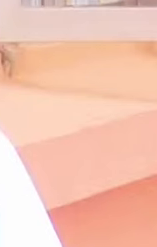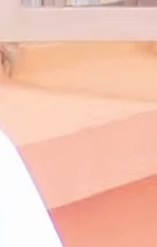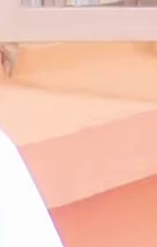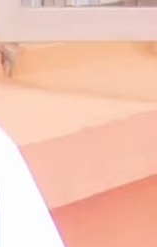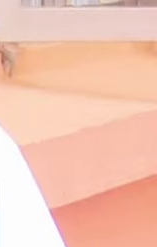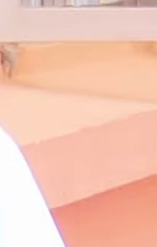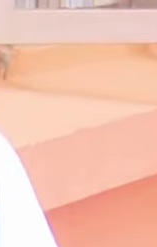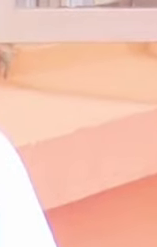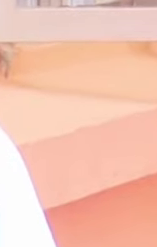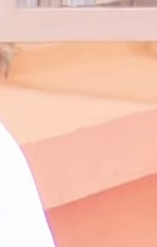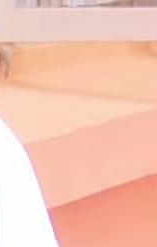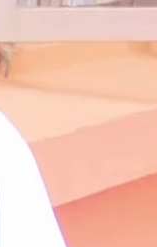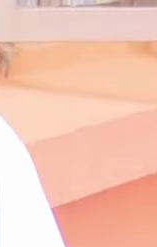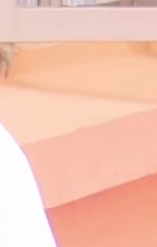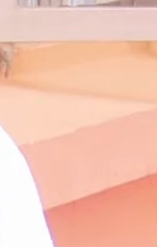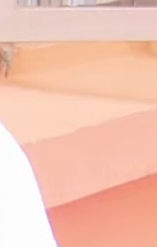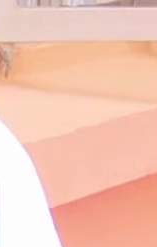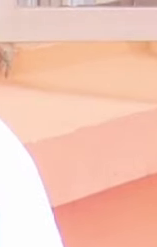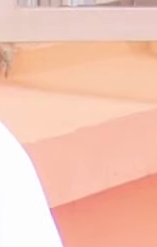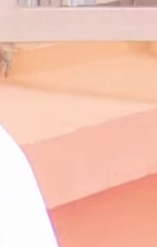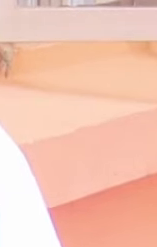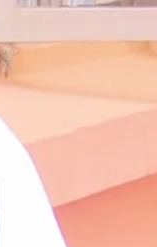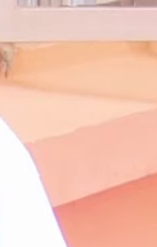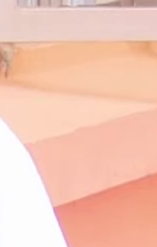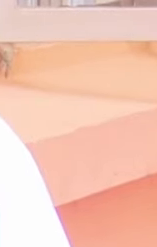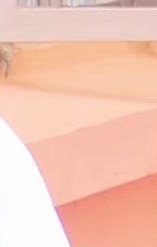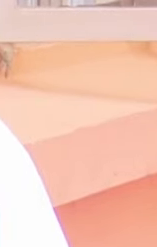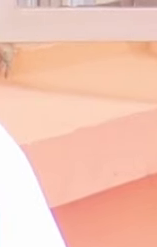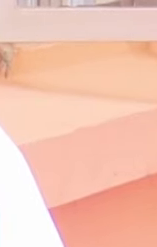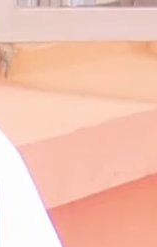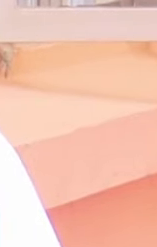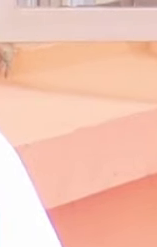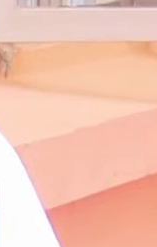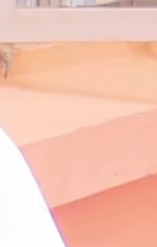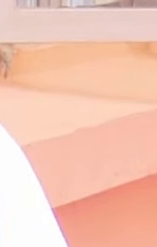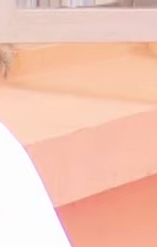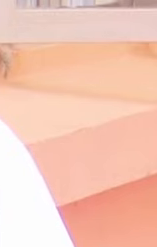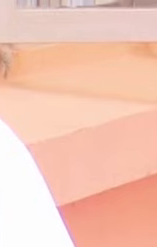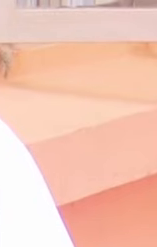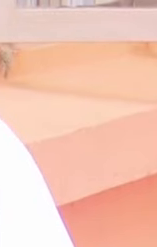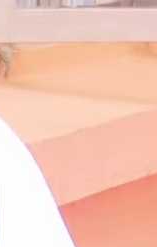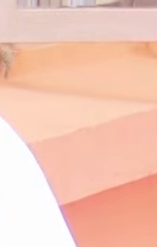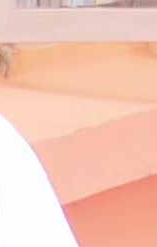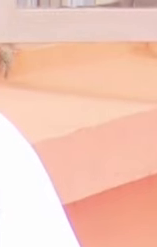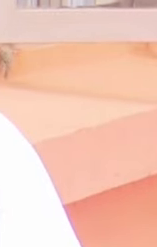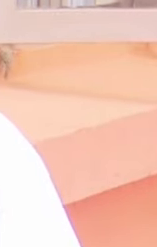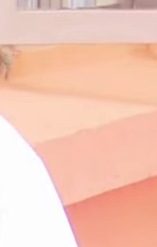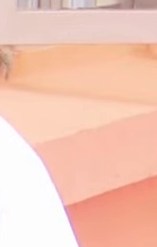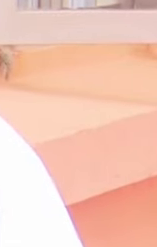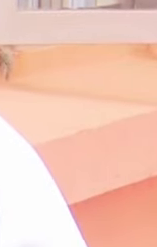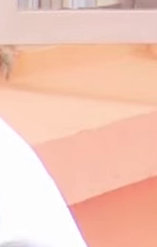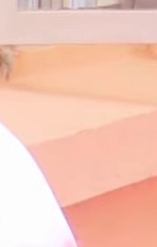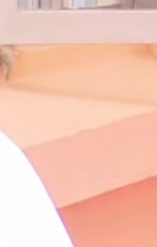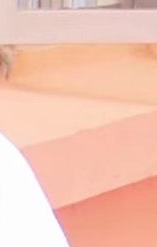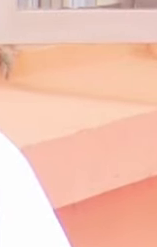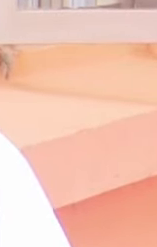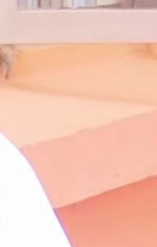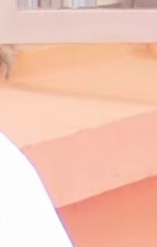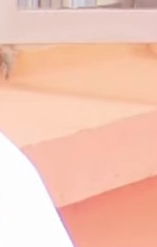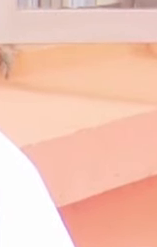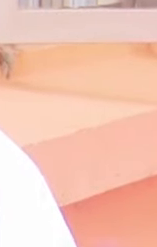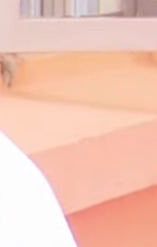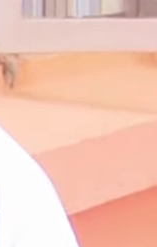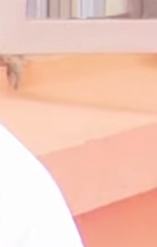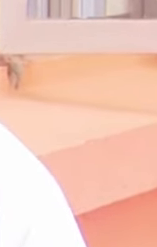inability. Professional guidance. There's no special antiretroviral therapy that is given